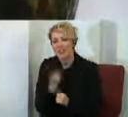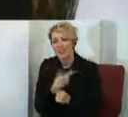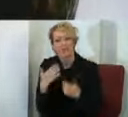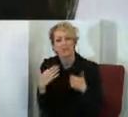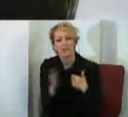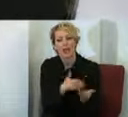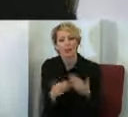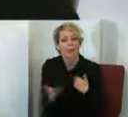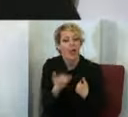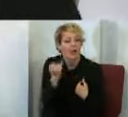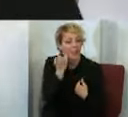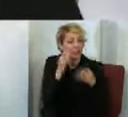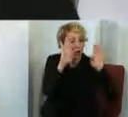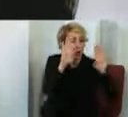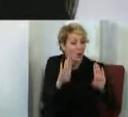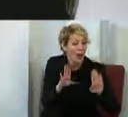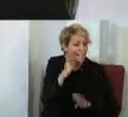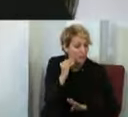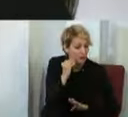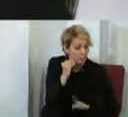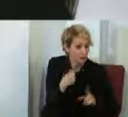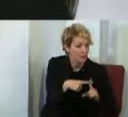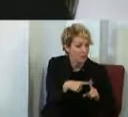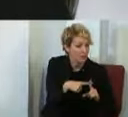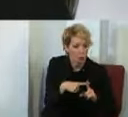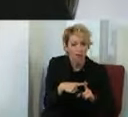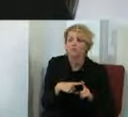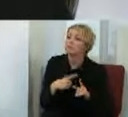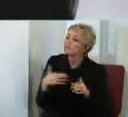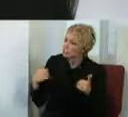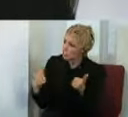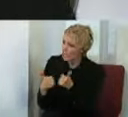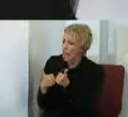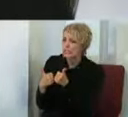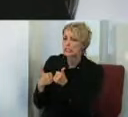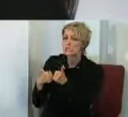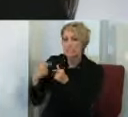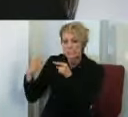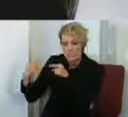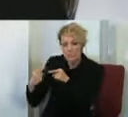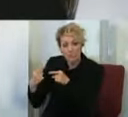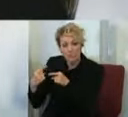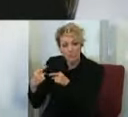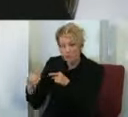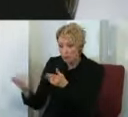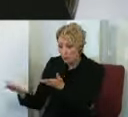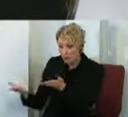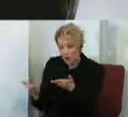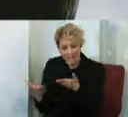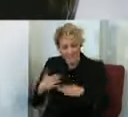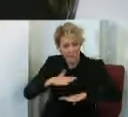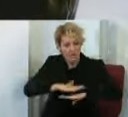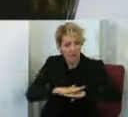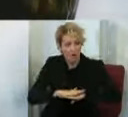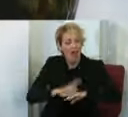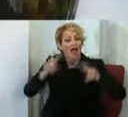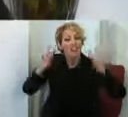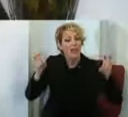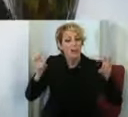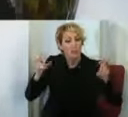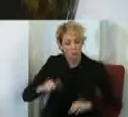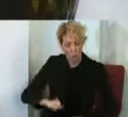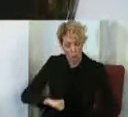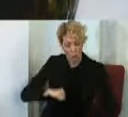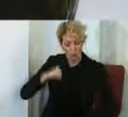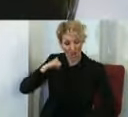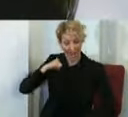great or if there's a lot of challenges, that we come to this table. You know, our theme for Pride is